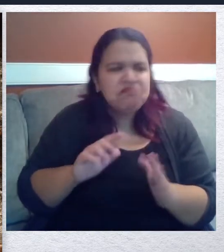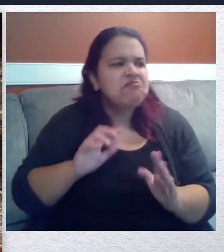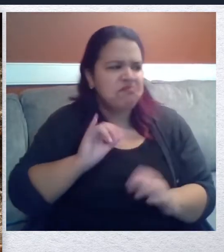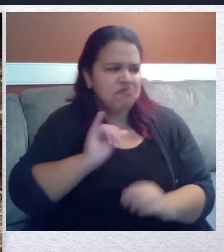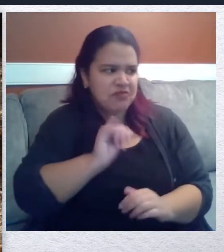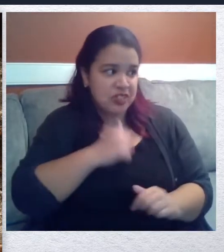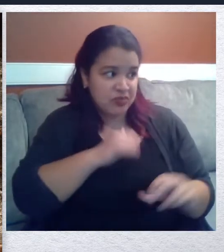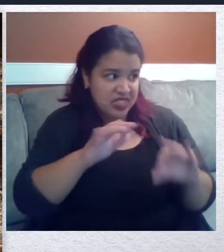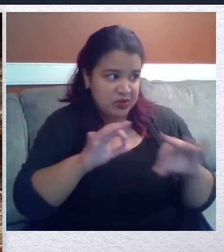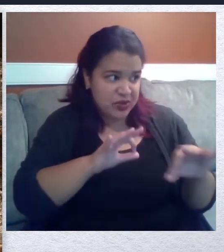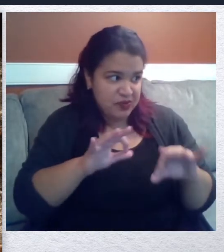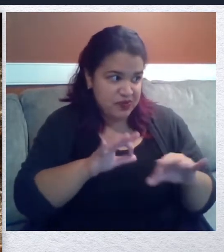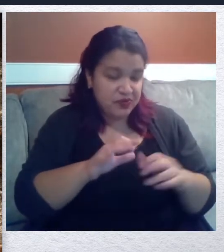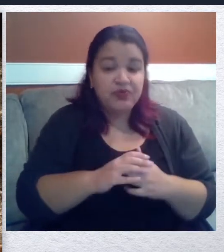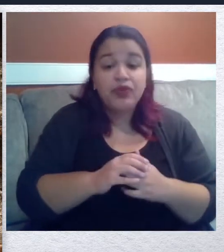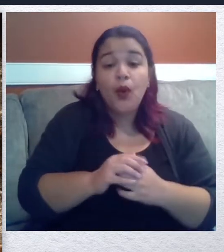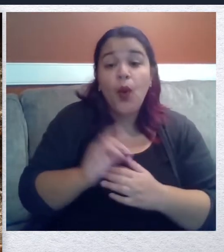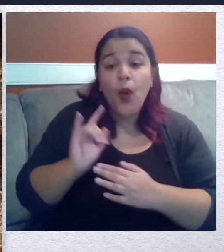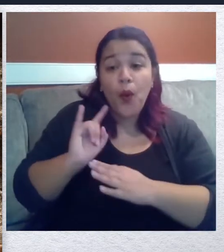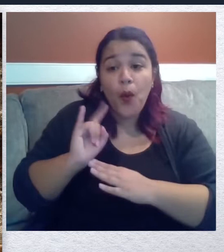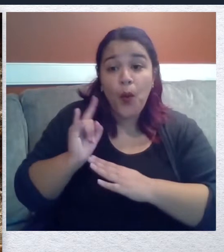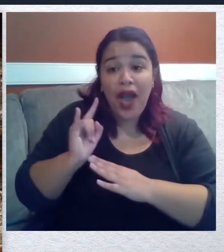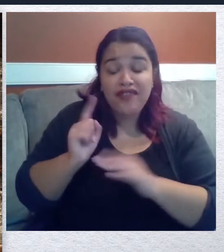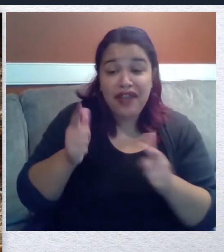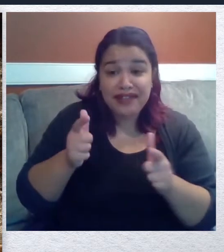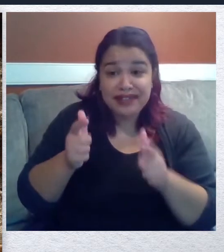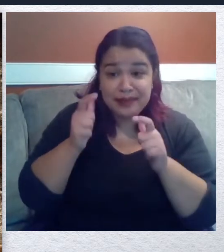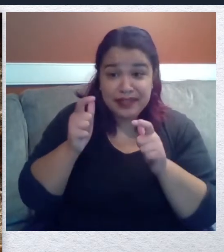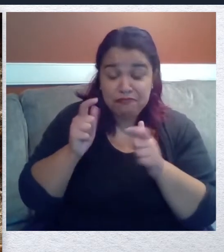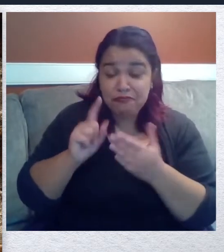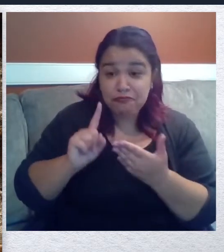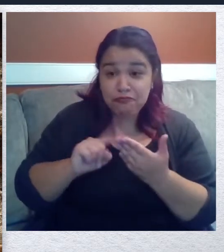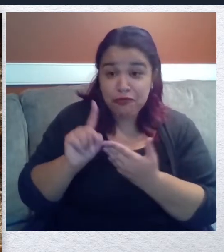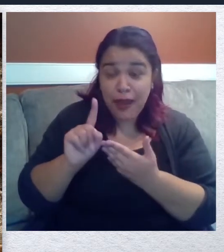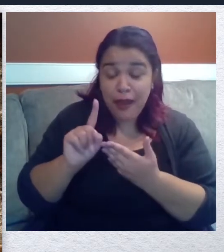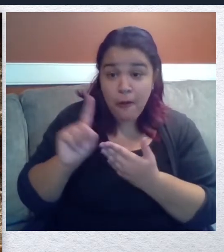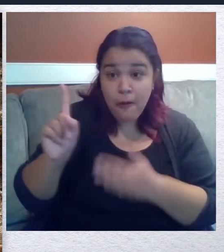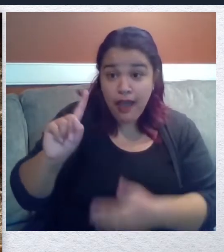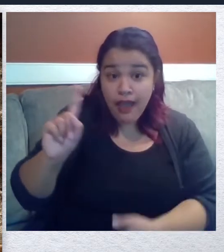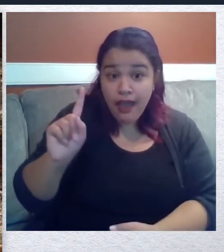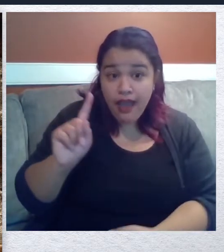First, you can check the Wi-Fi speed of your internet connection at